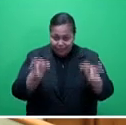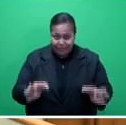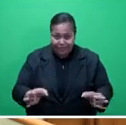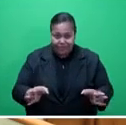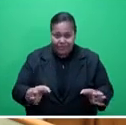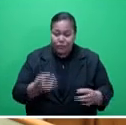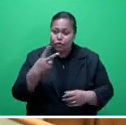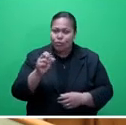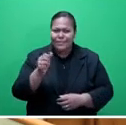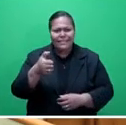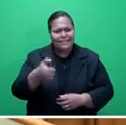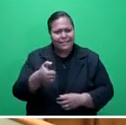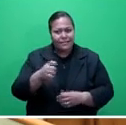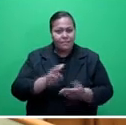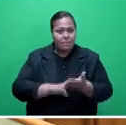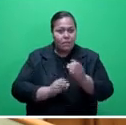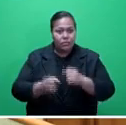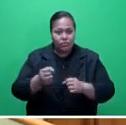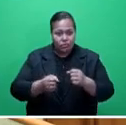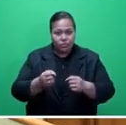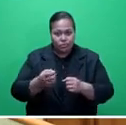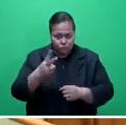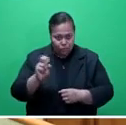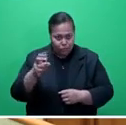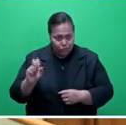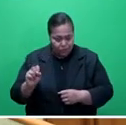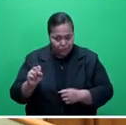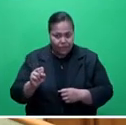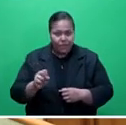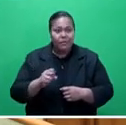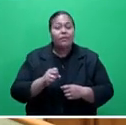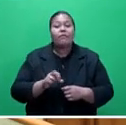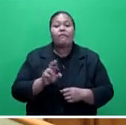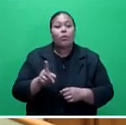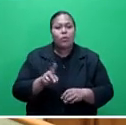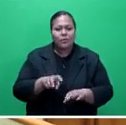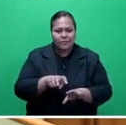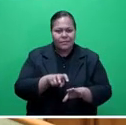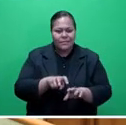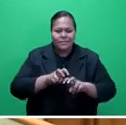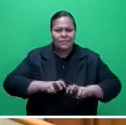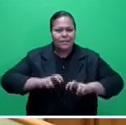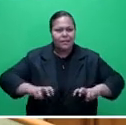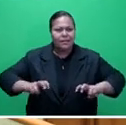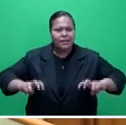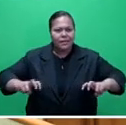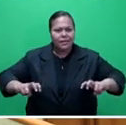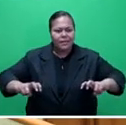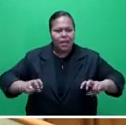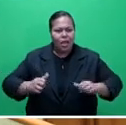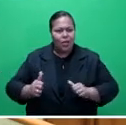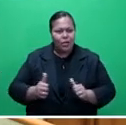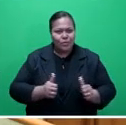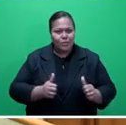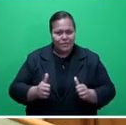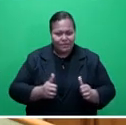2020 with respect to sitting arrangements, voting by